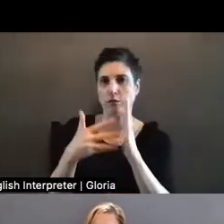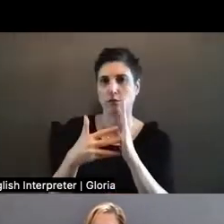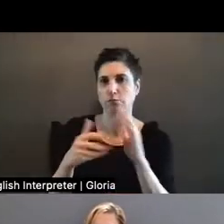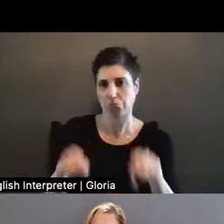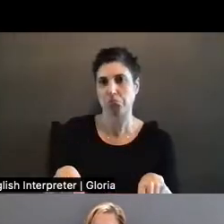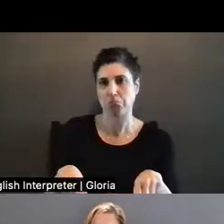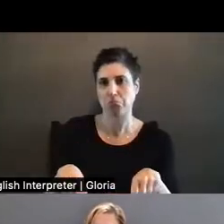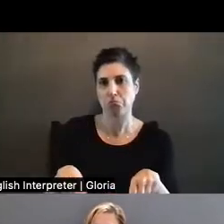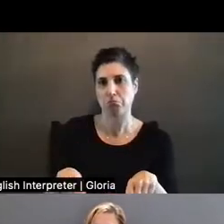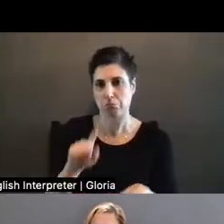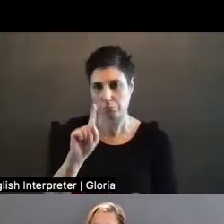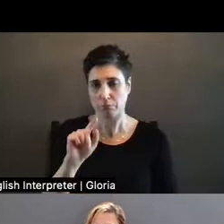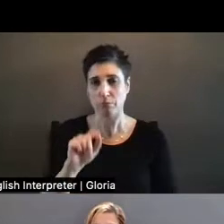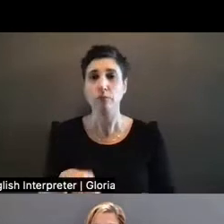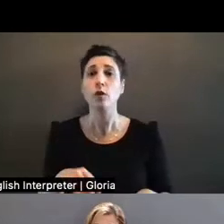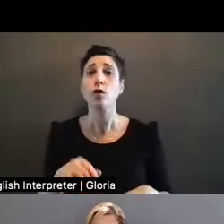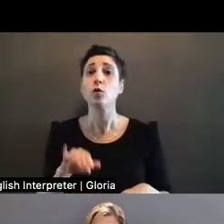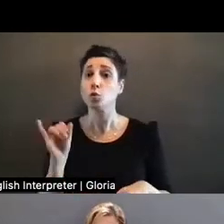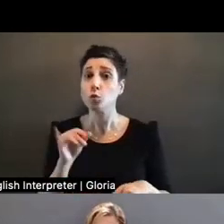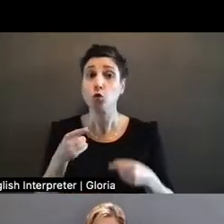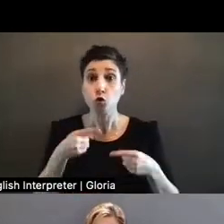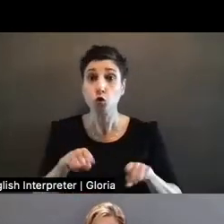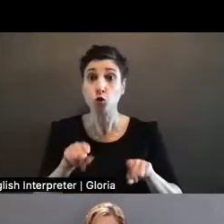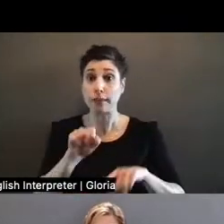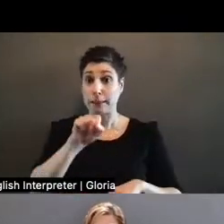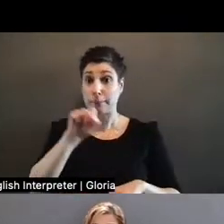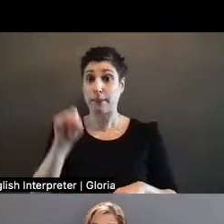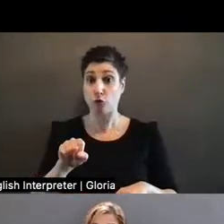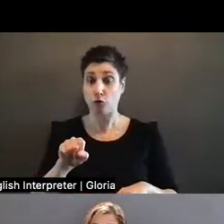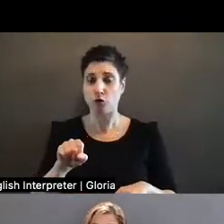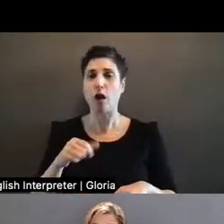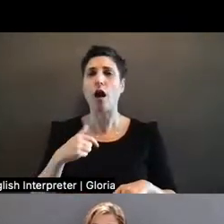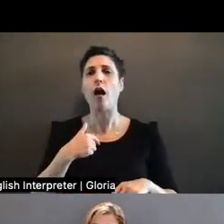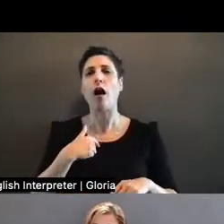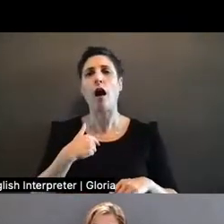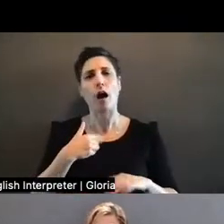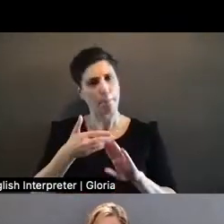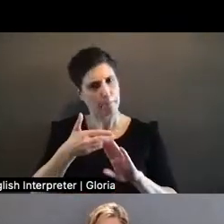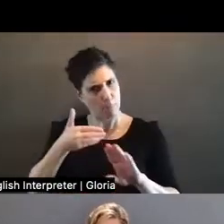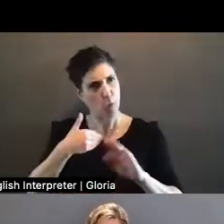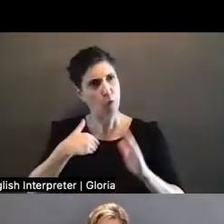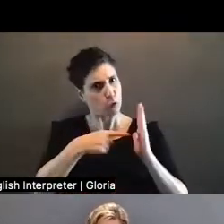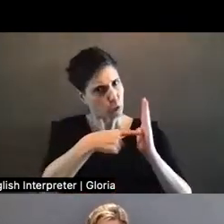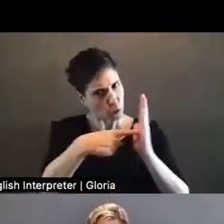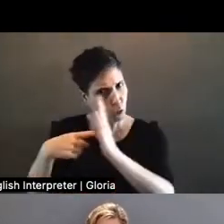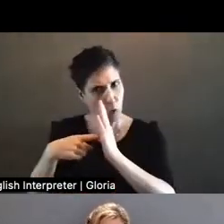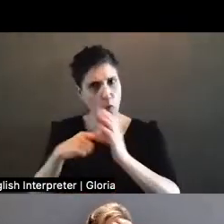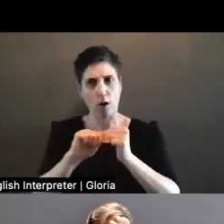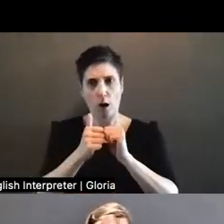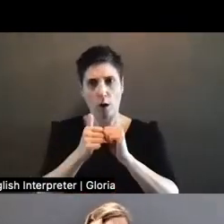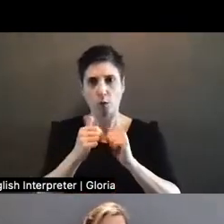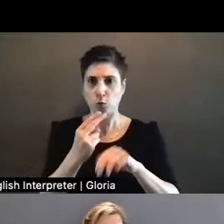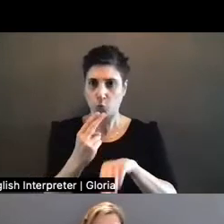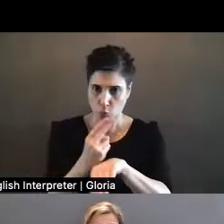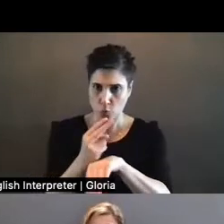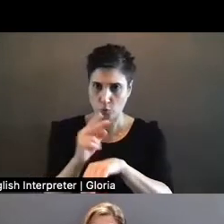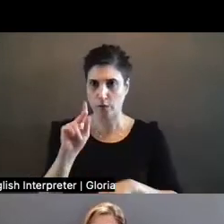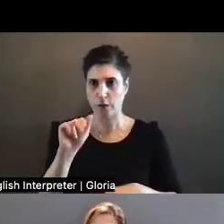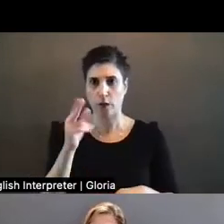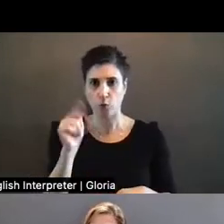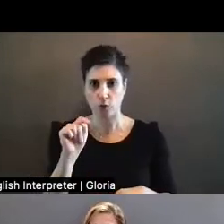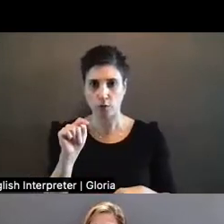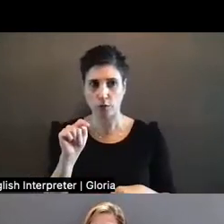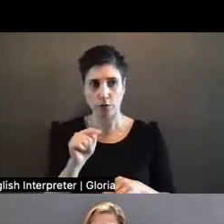do throughout the semester, we would have shown students how to use Kahoot show them how to create their own